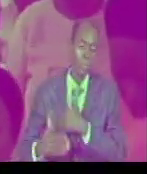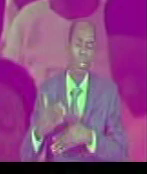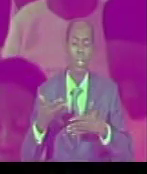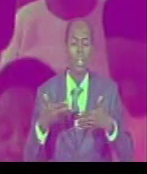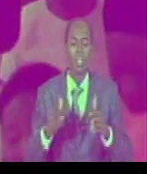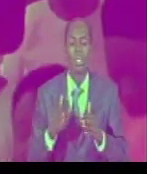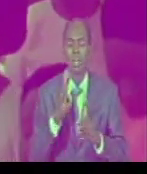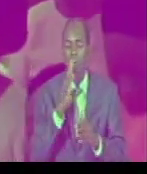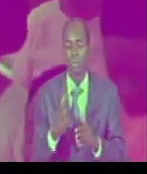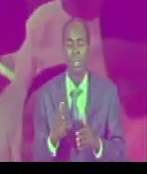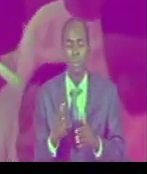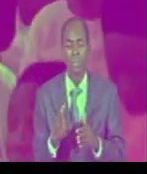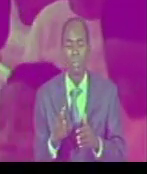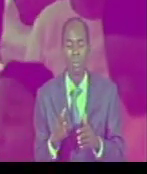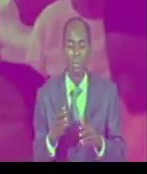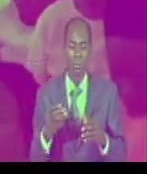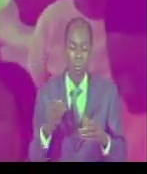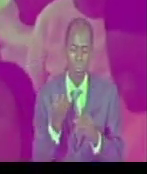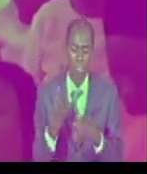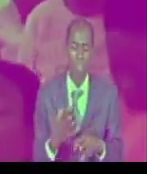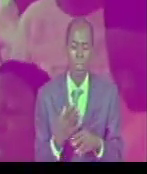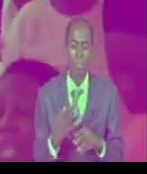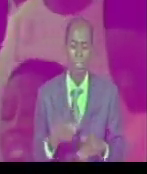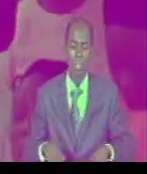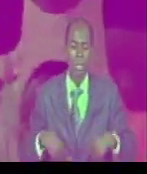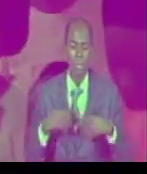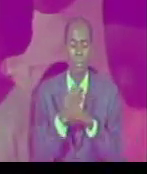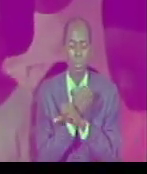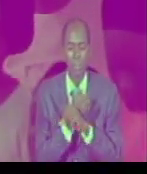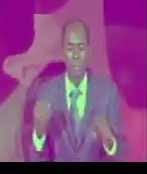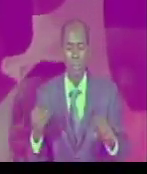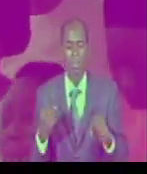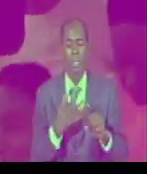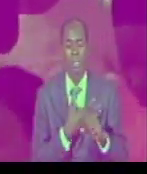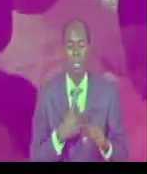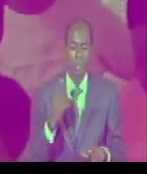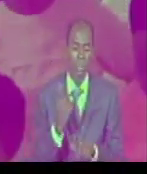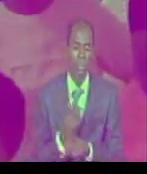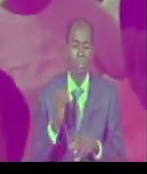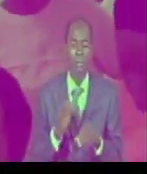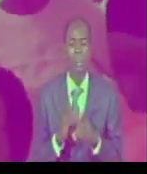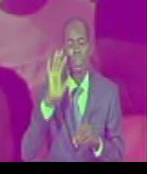be ushered into the kingdom of God, strengthened and discipled in the kingdom of God.